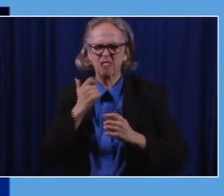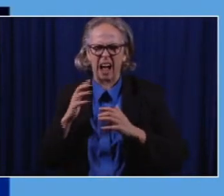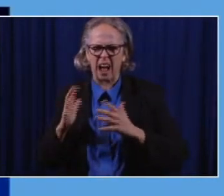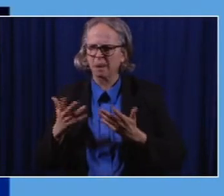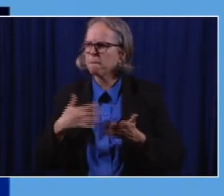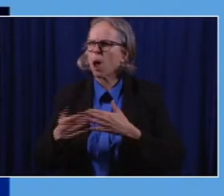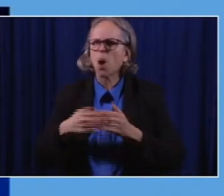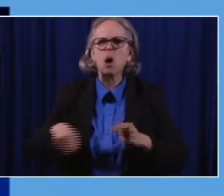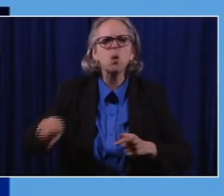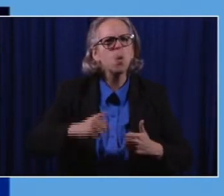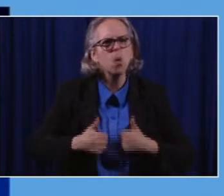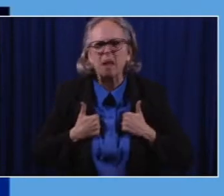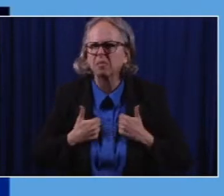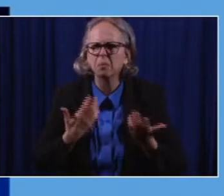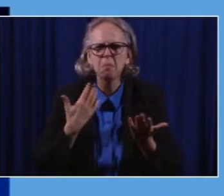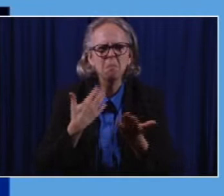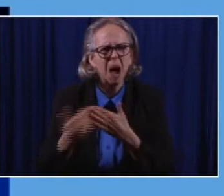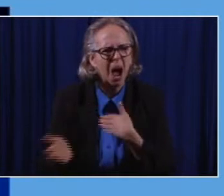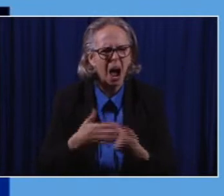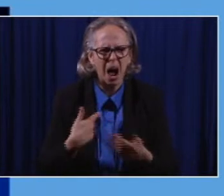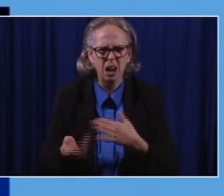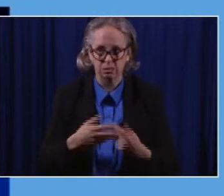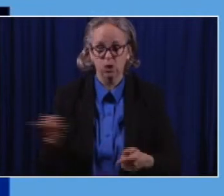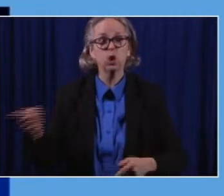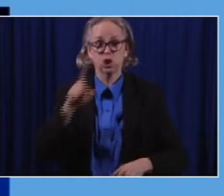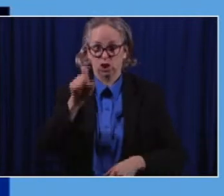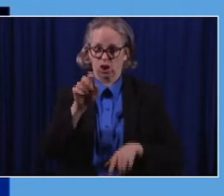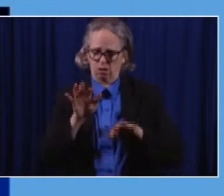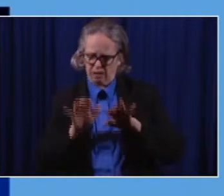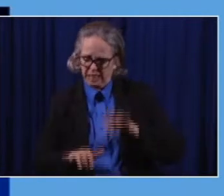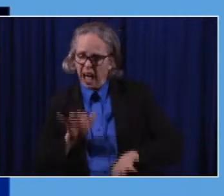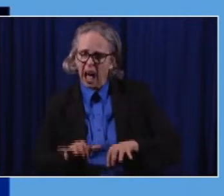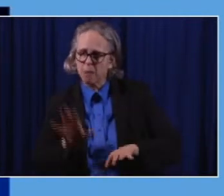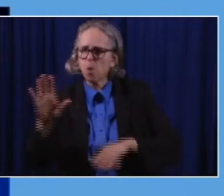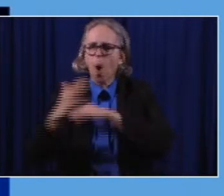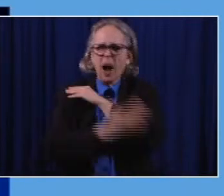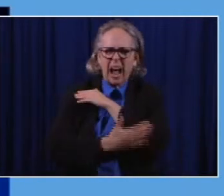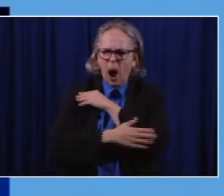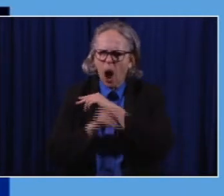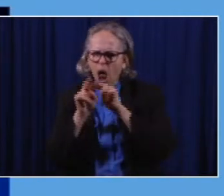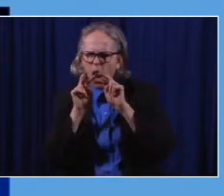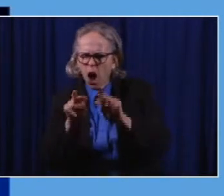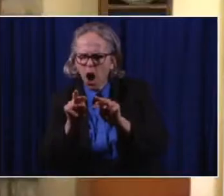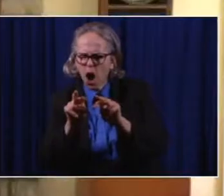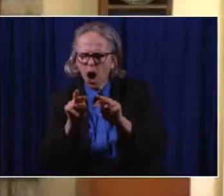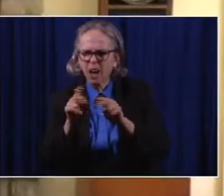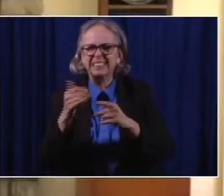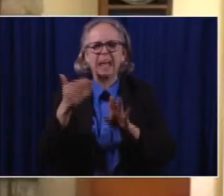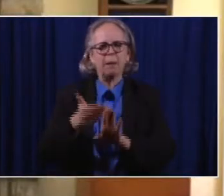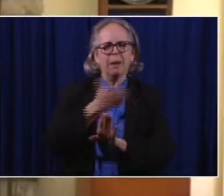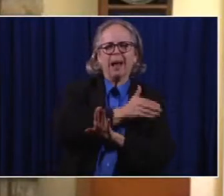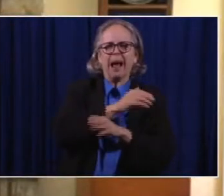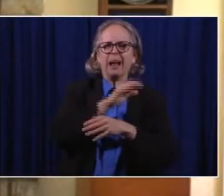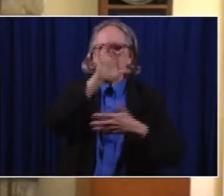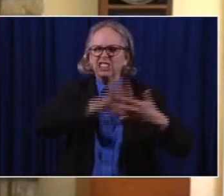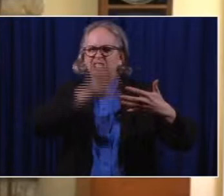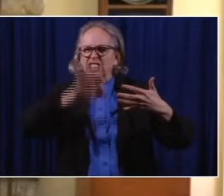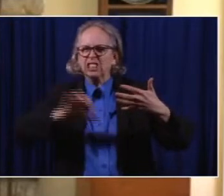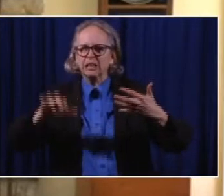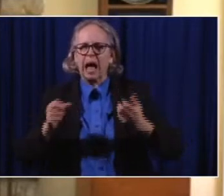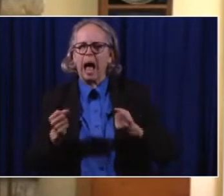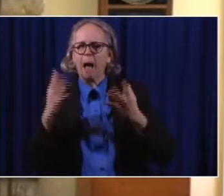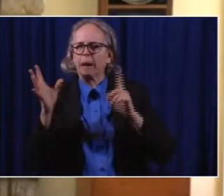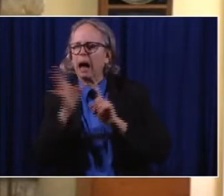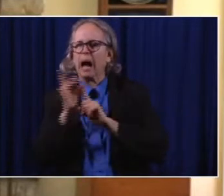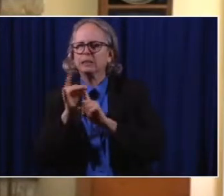look at the slide we showed you before, which is how many cases there are. Michael, let's go to the next one. We'll go to the